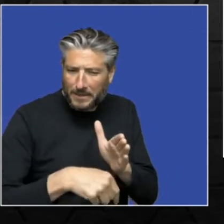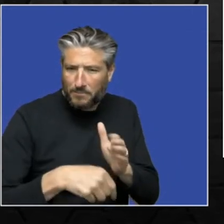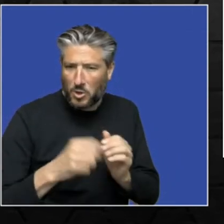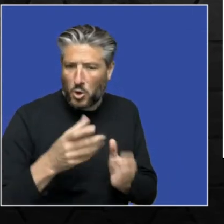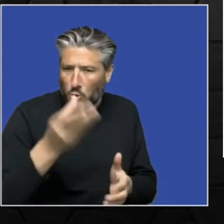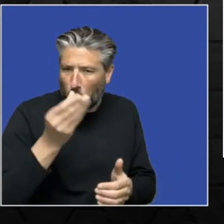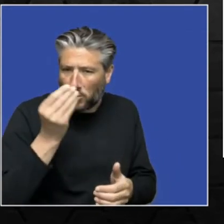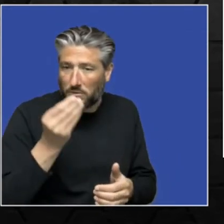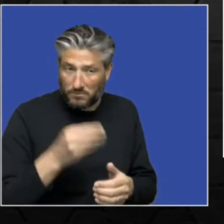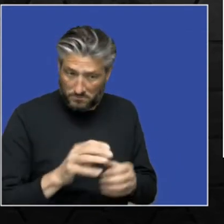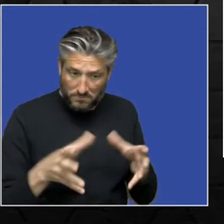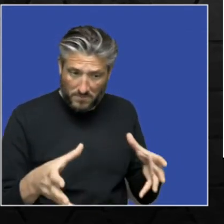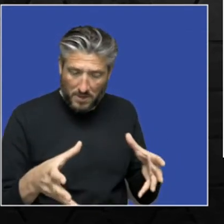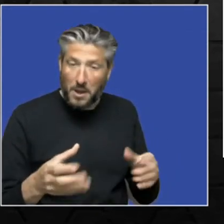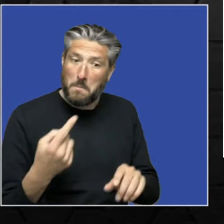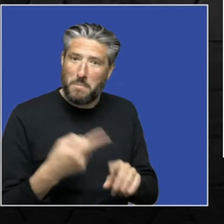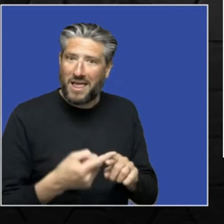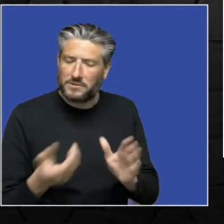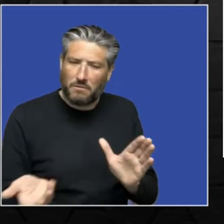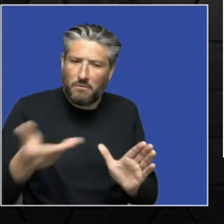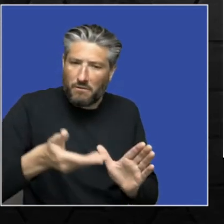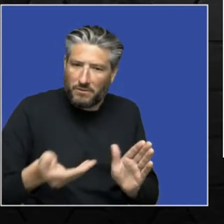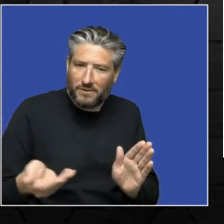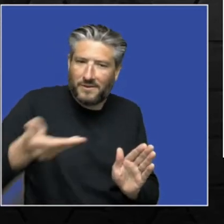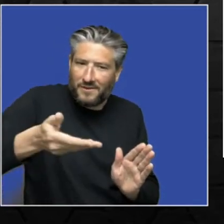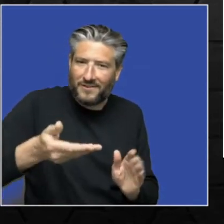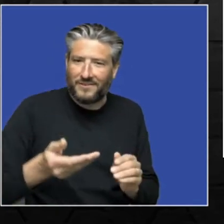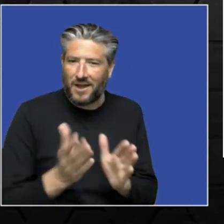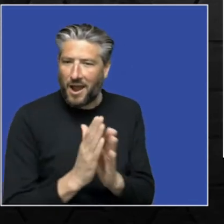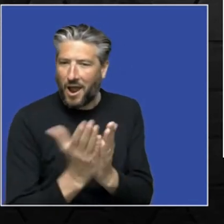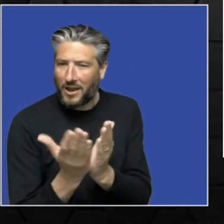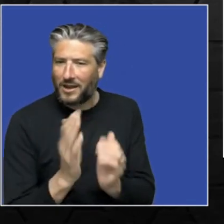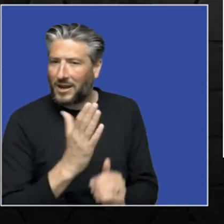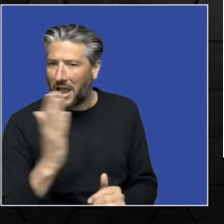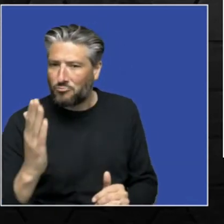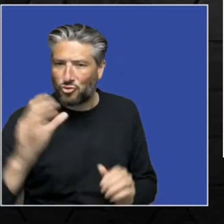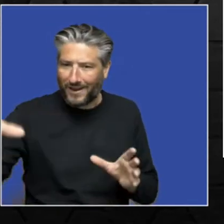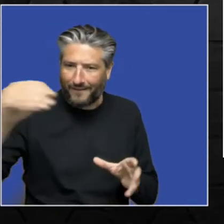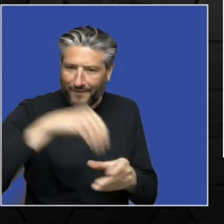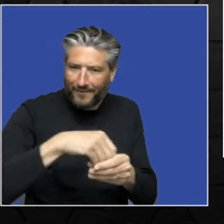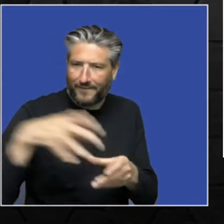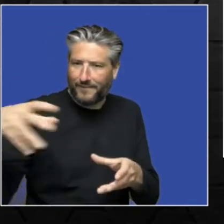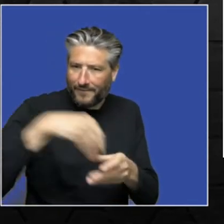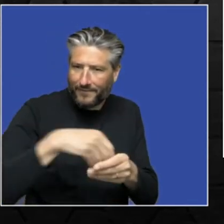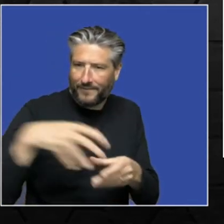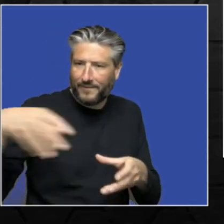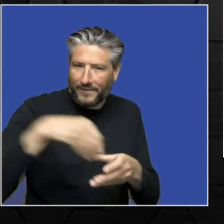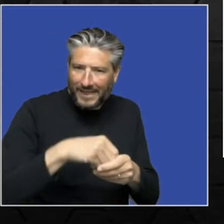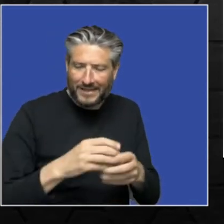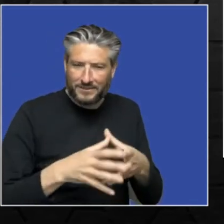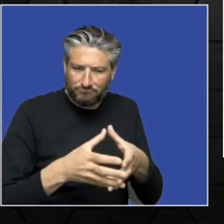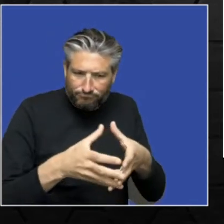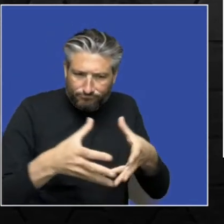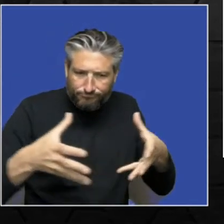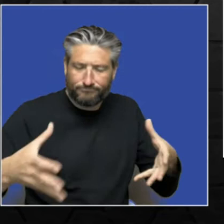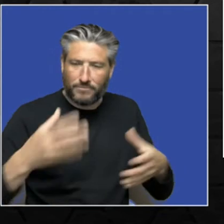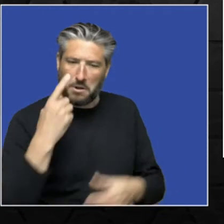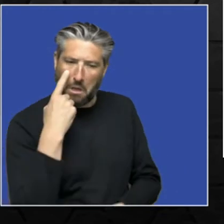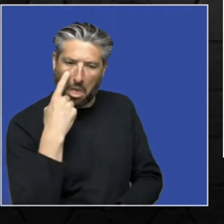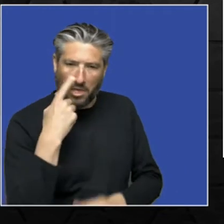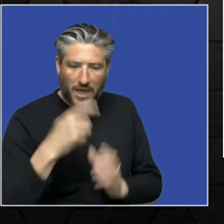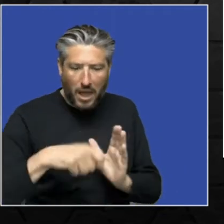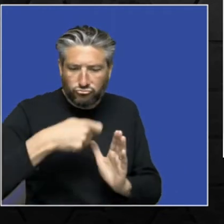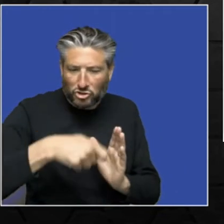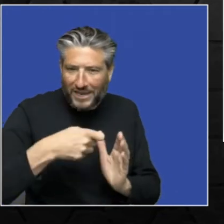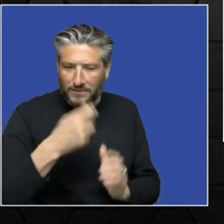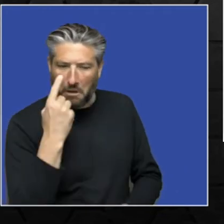these Spark machine learning libraries, and then continue to build your projects. Okay, continue to experiment with your projects. Having said